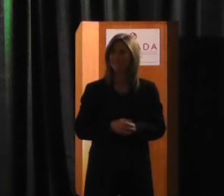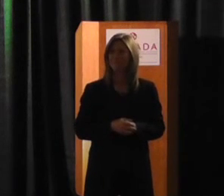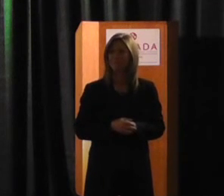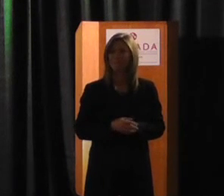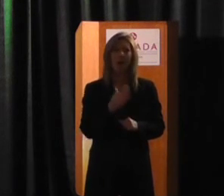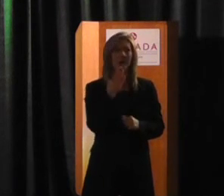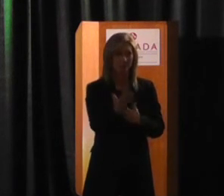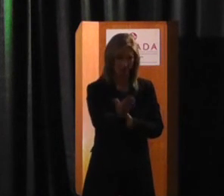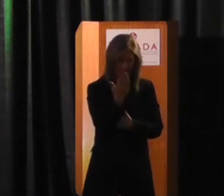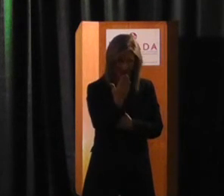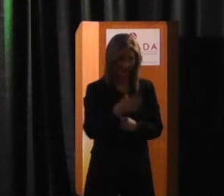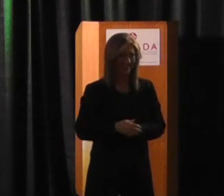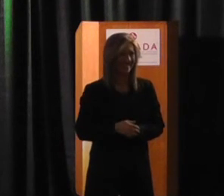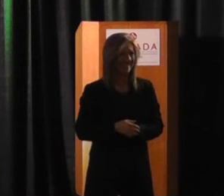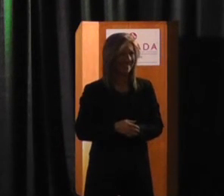Good morning.